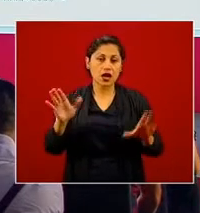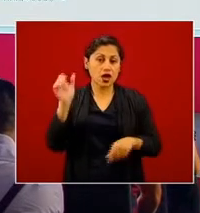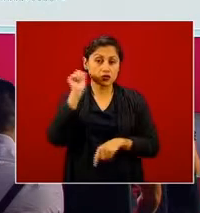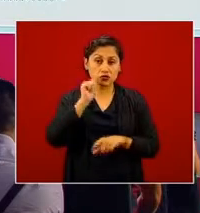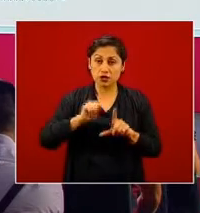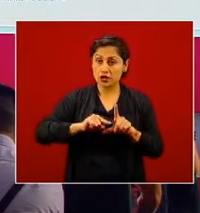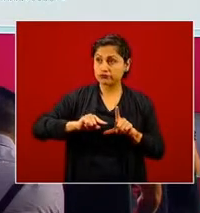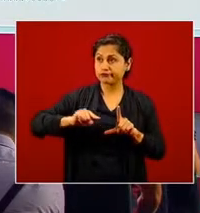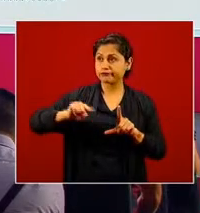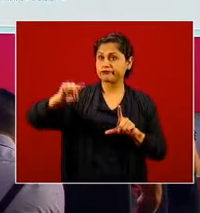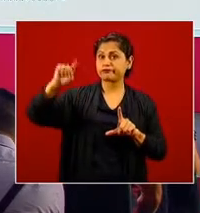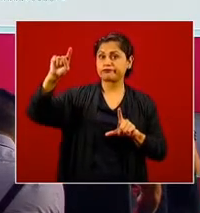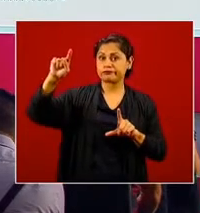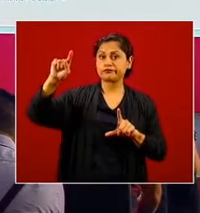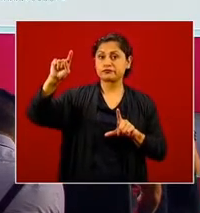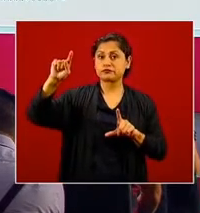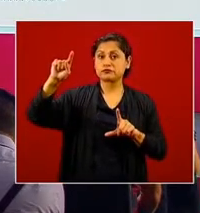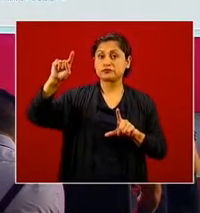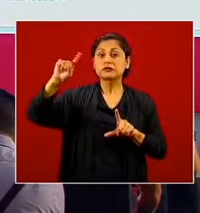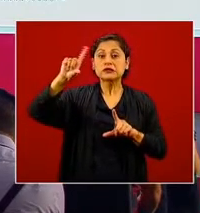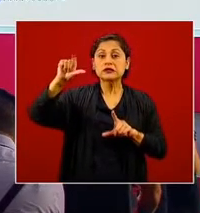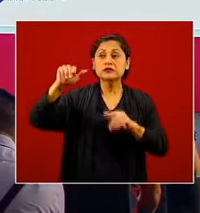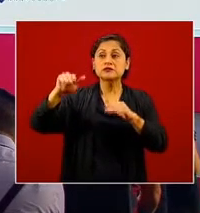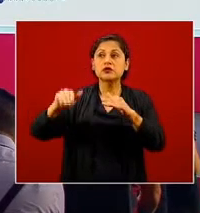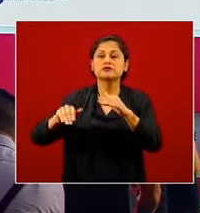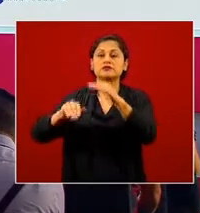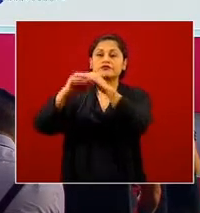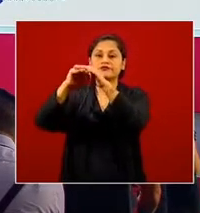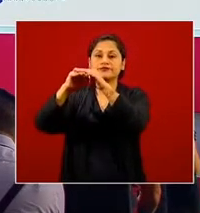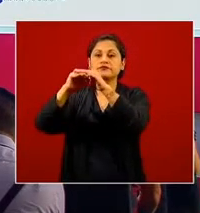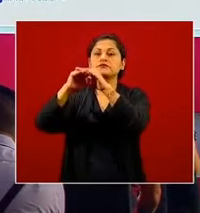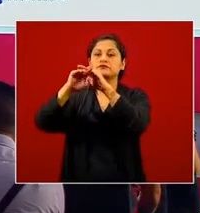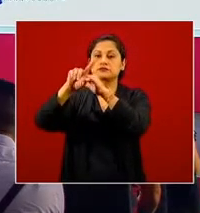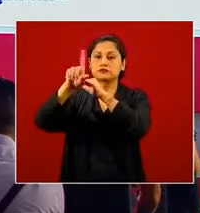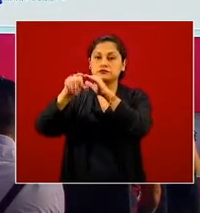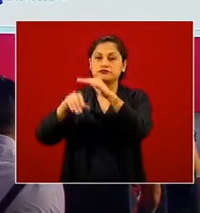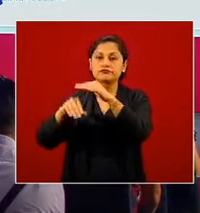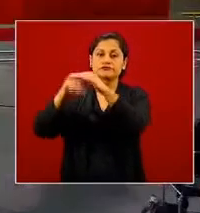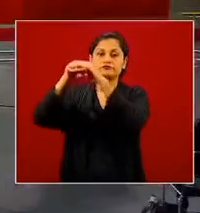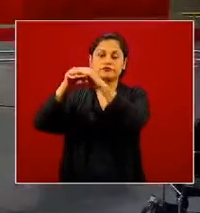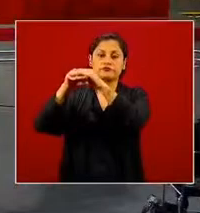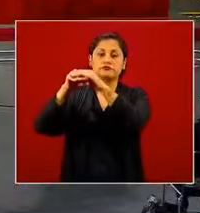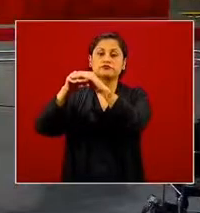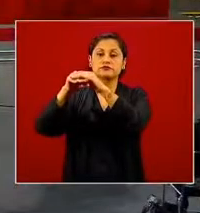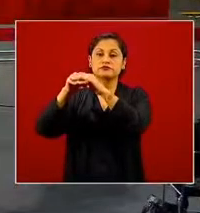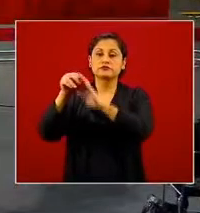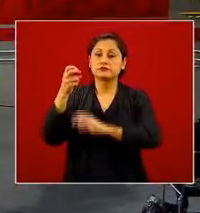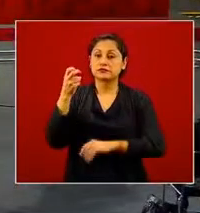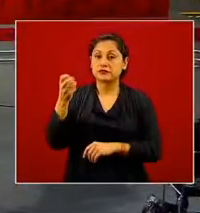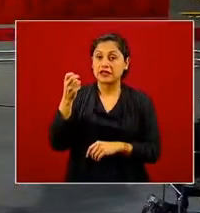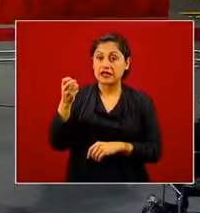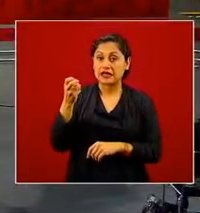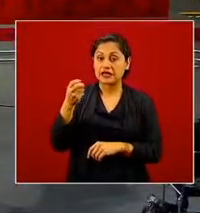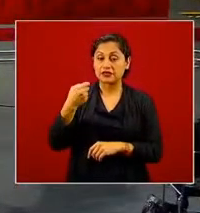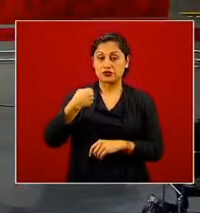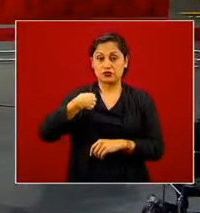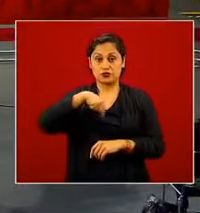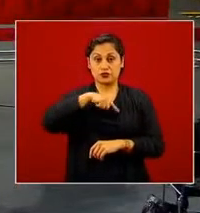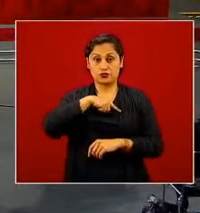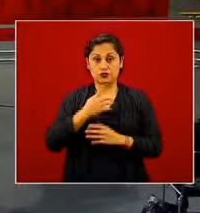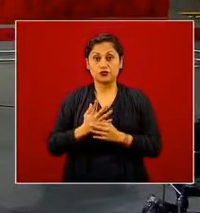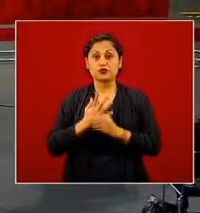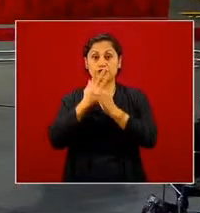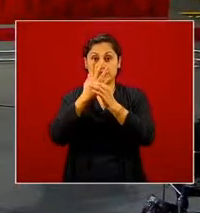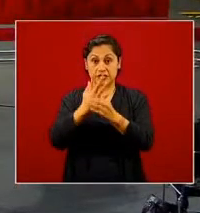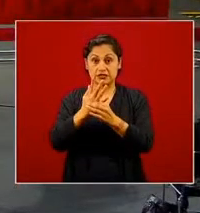up? This curve is going to continue going up until it reaches the inflection point where it does not keep